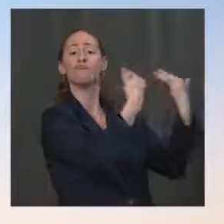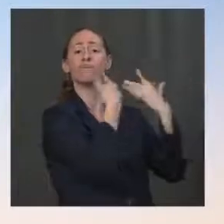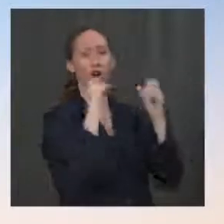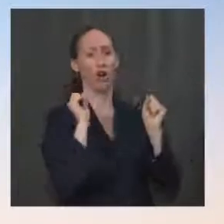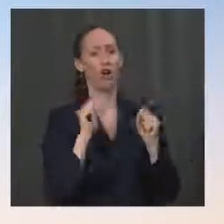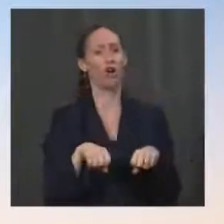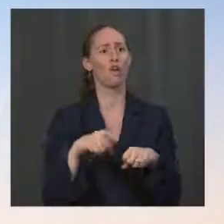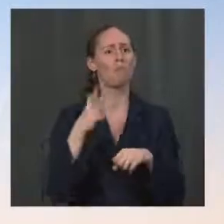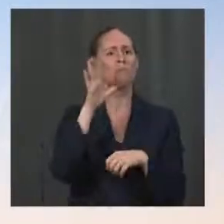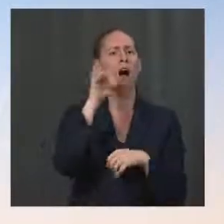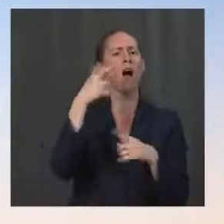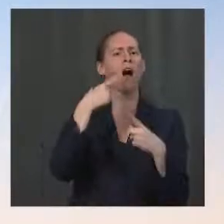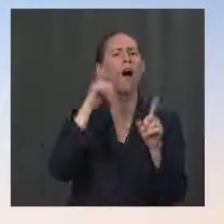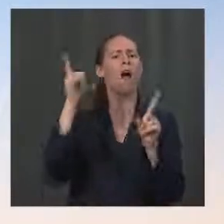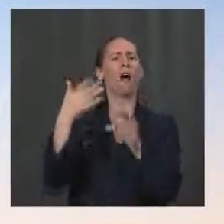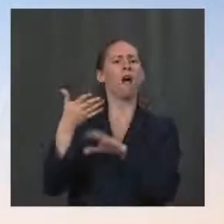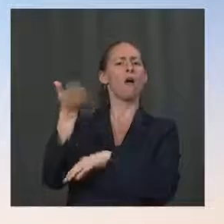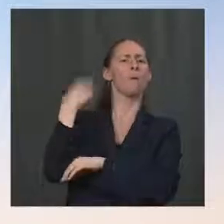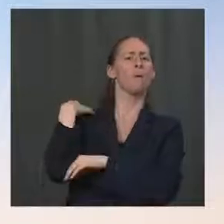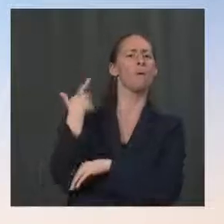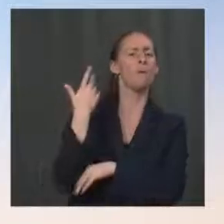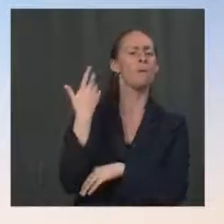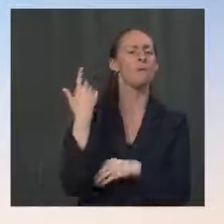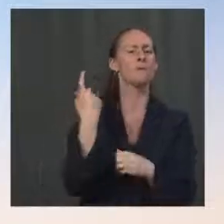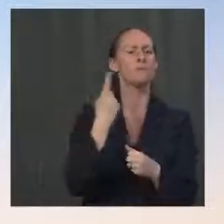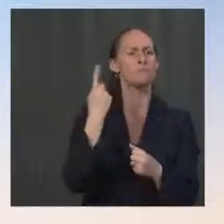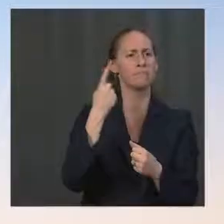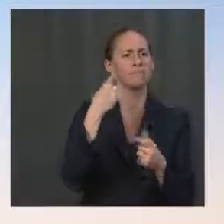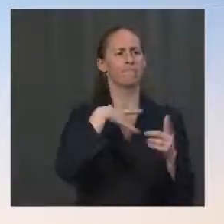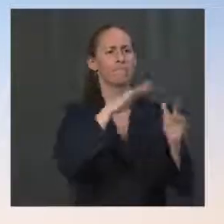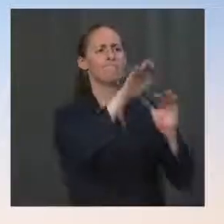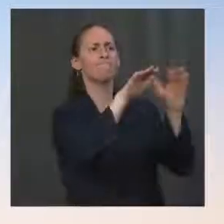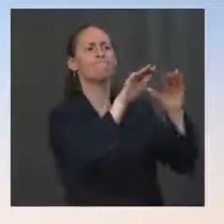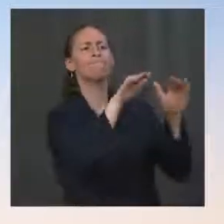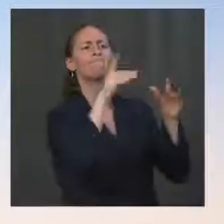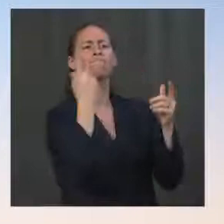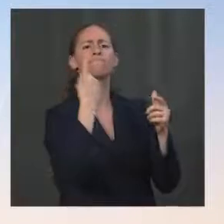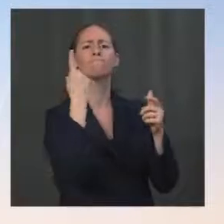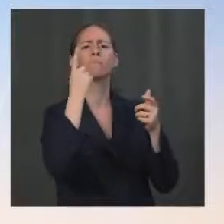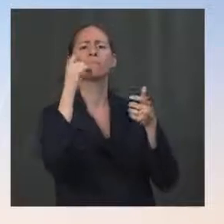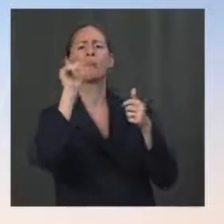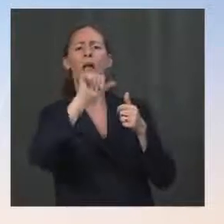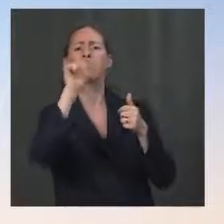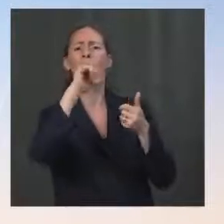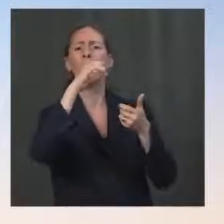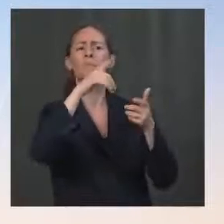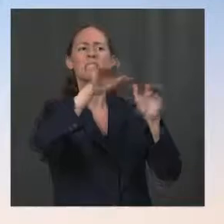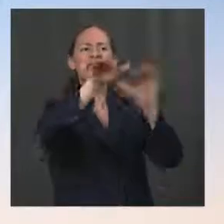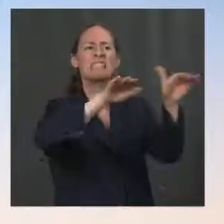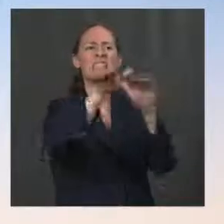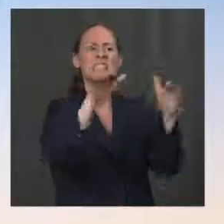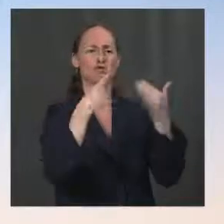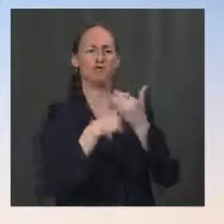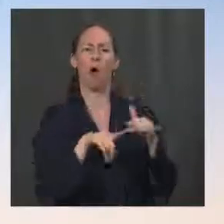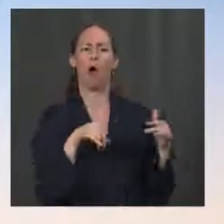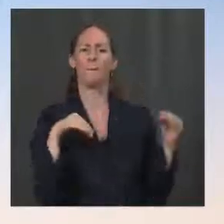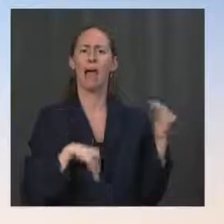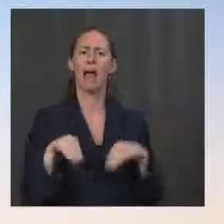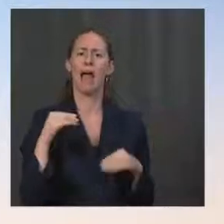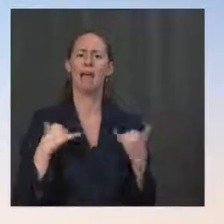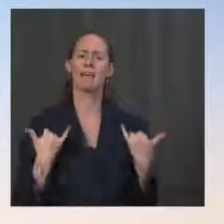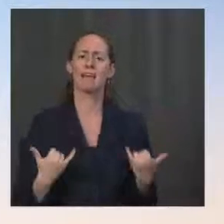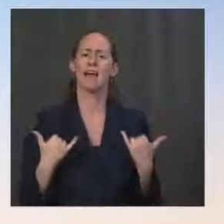we advise all of our Afghan allies who worked with us to start evacuating as well. It would have been a show